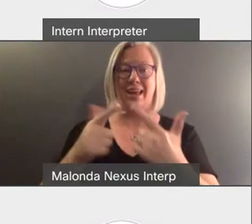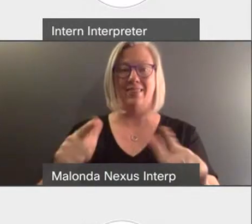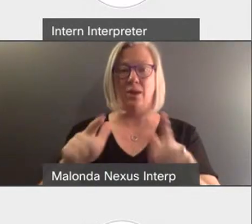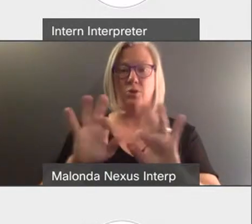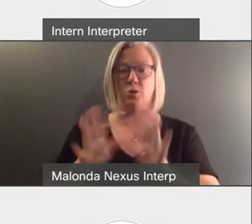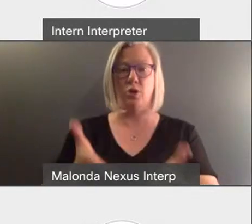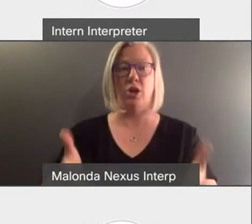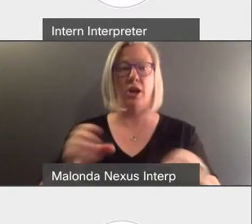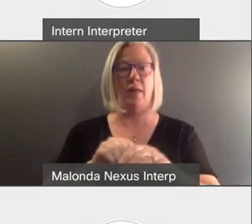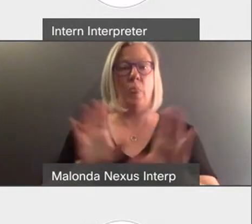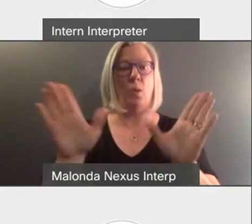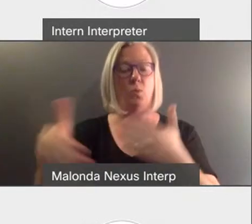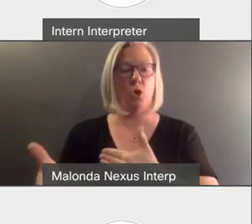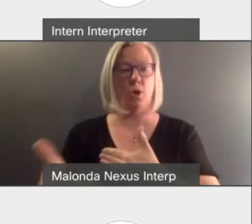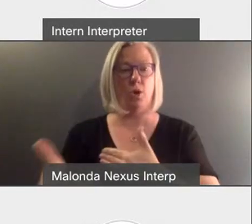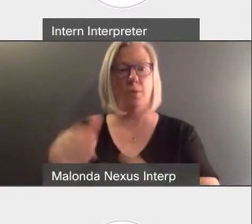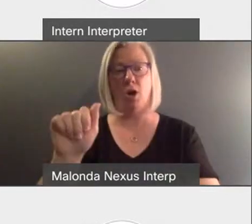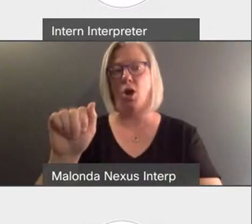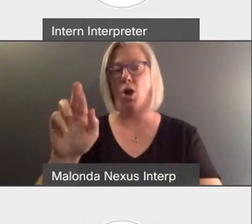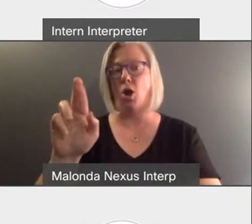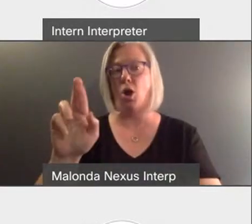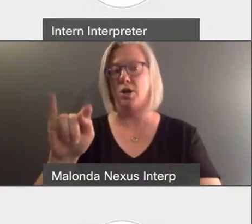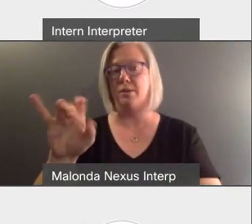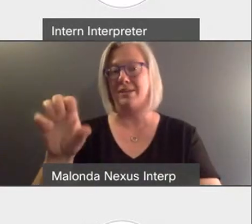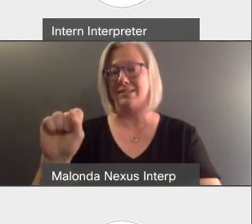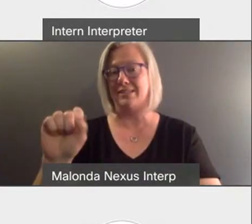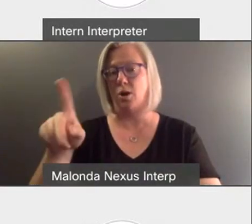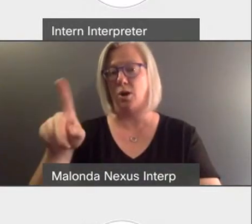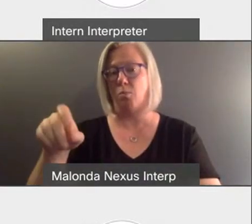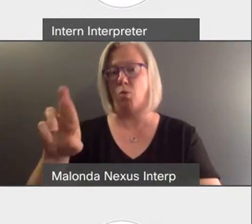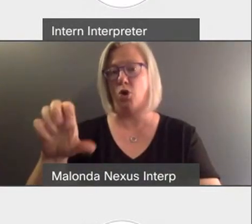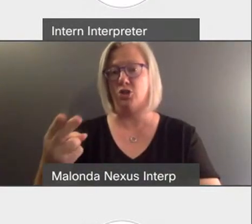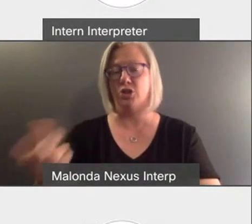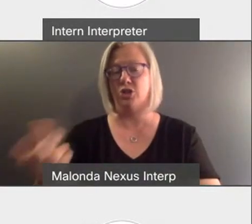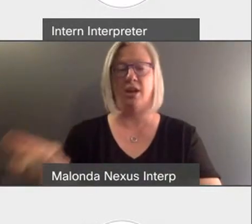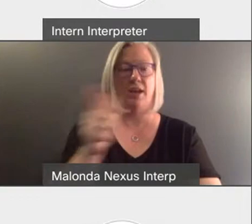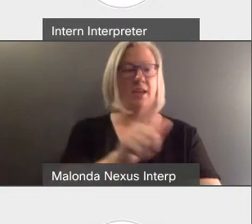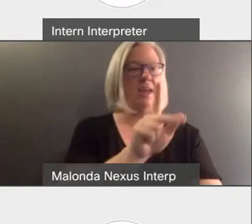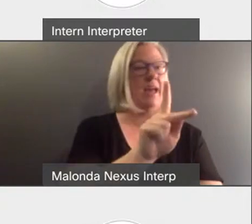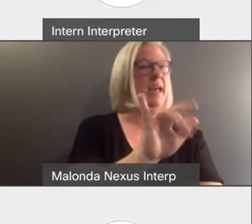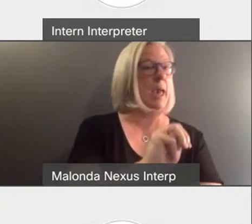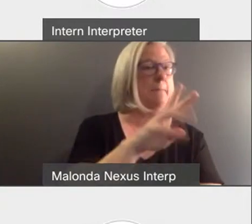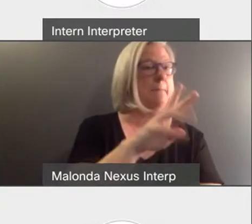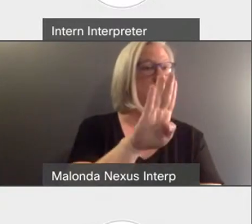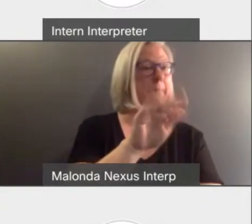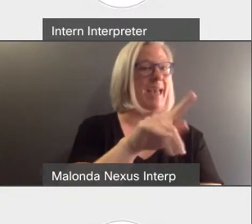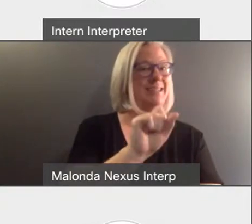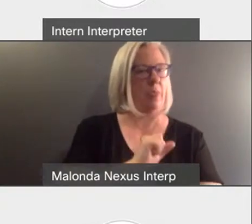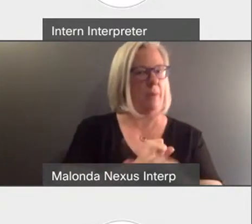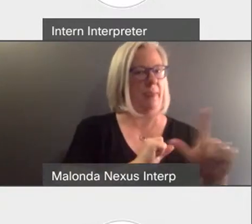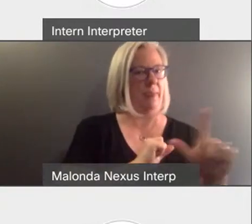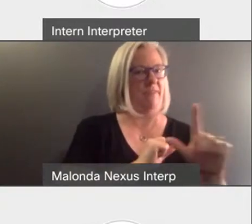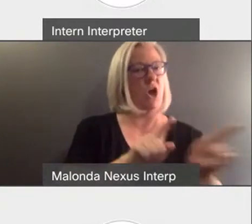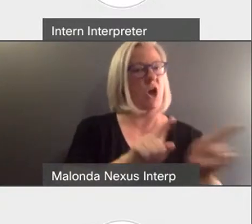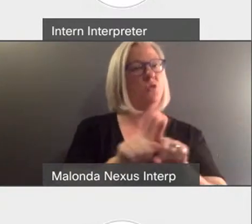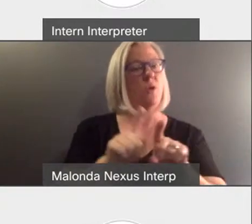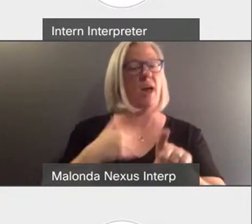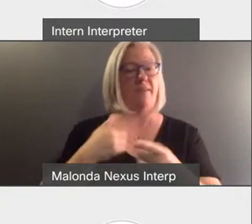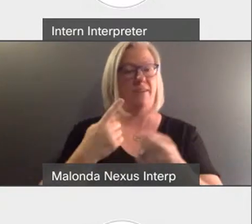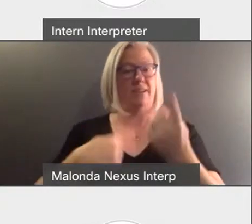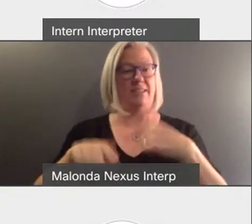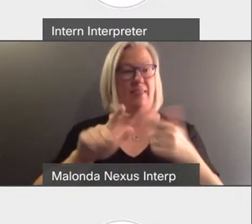room, Artemis Porch and Kim Bates, and they're located off to my left. So I have a sign language